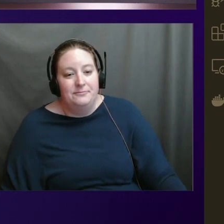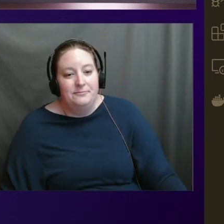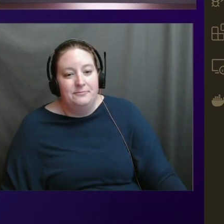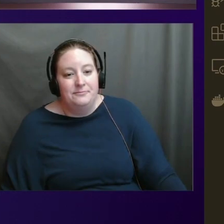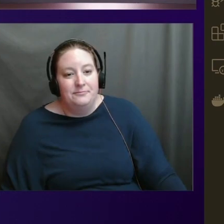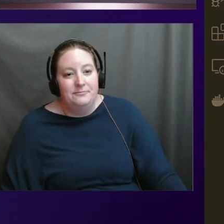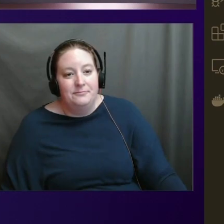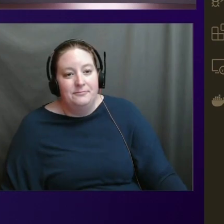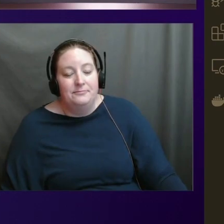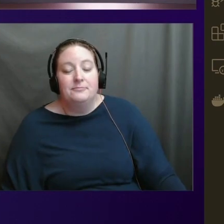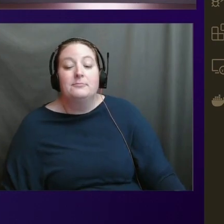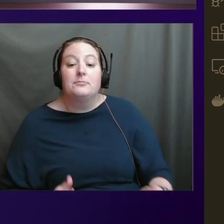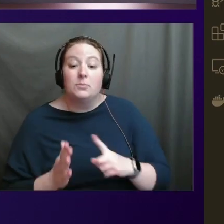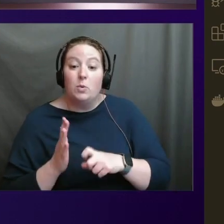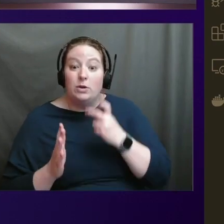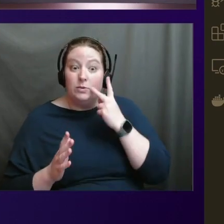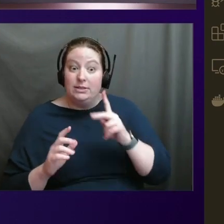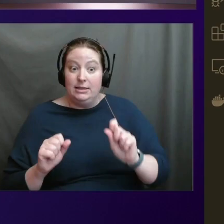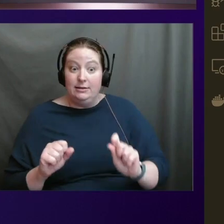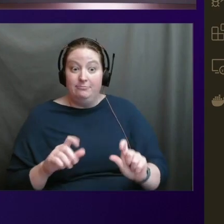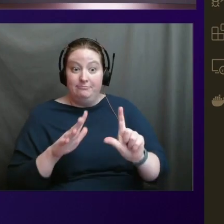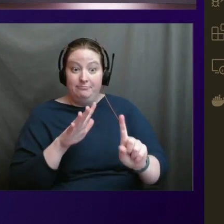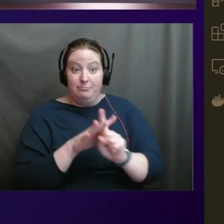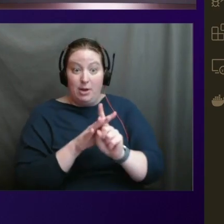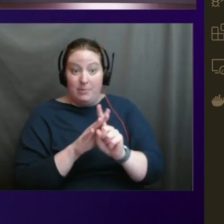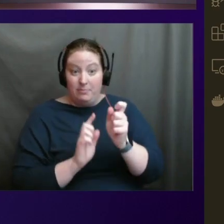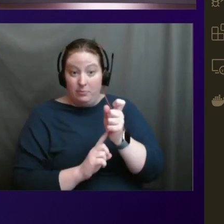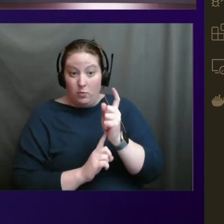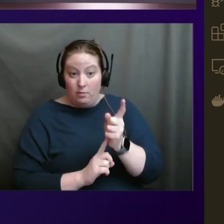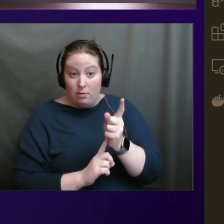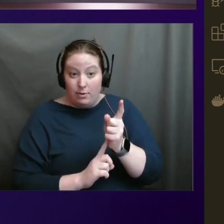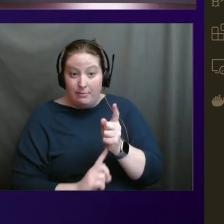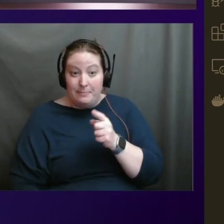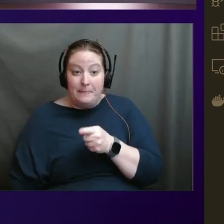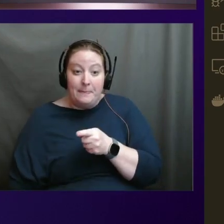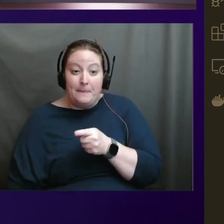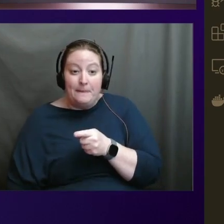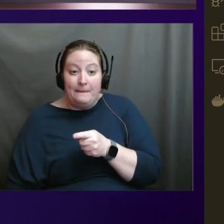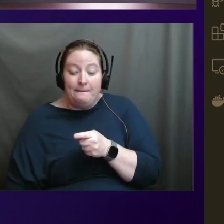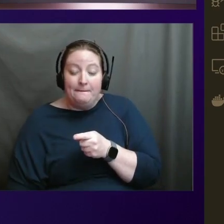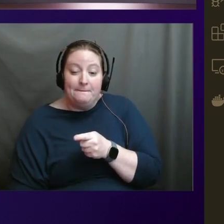And what you're going to see pop up here in a moment is